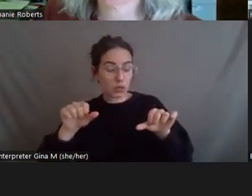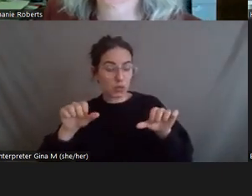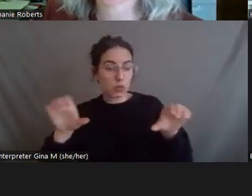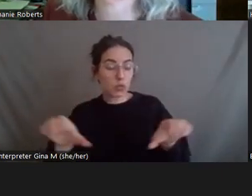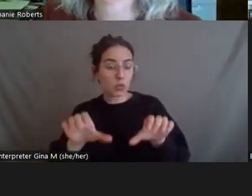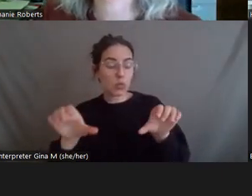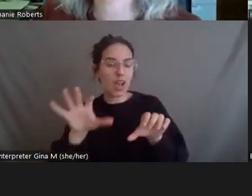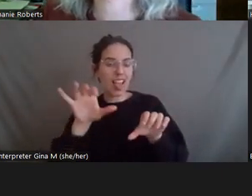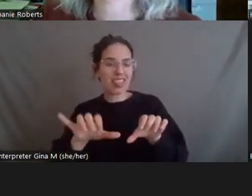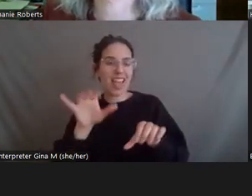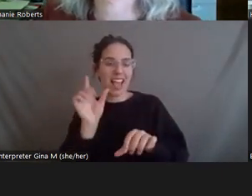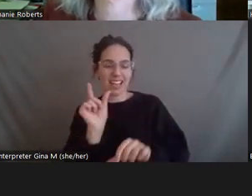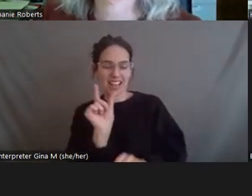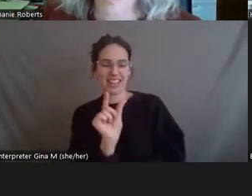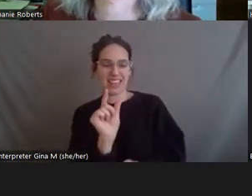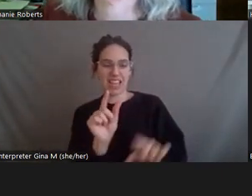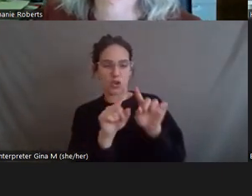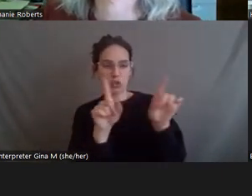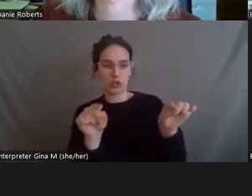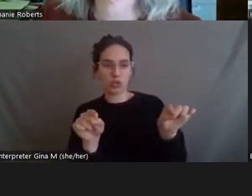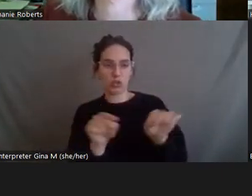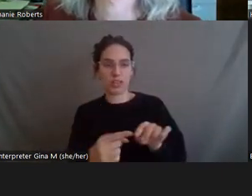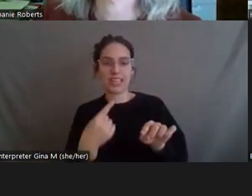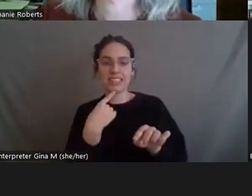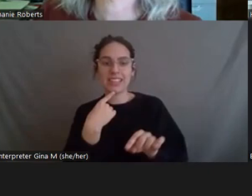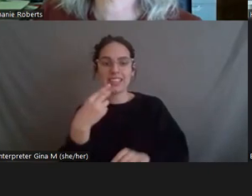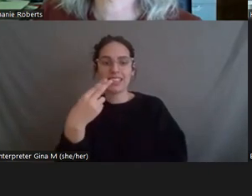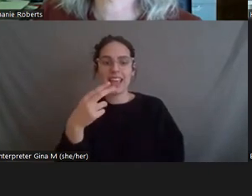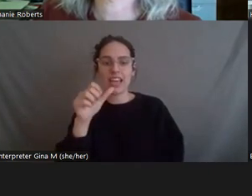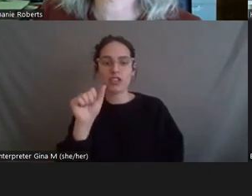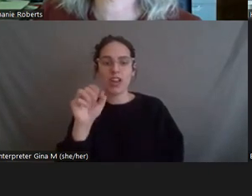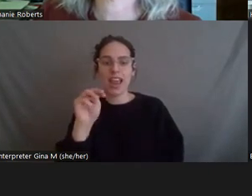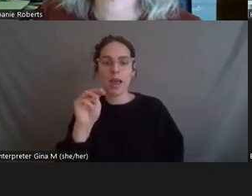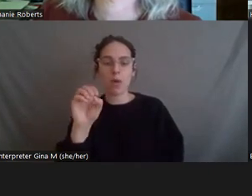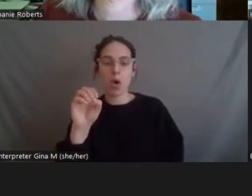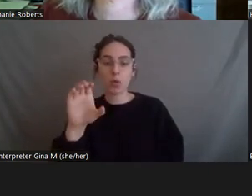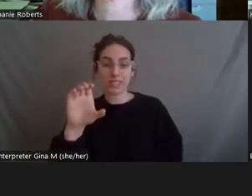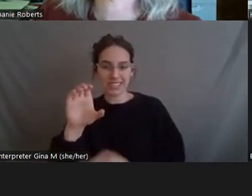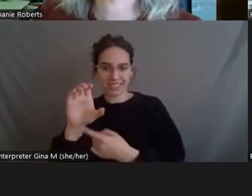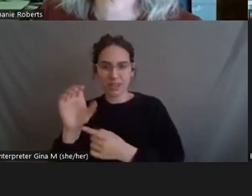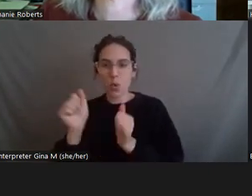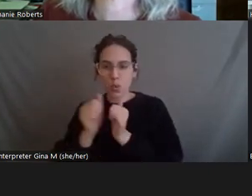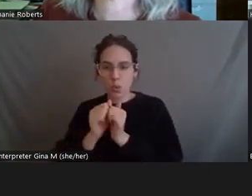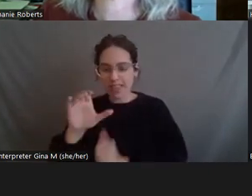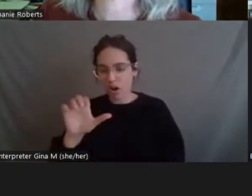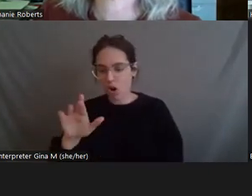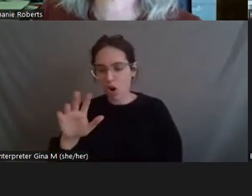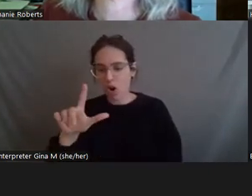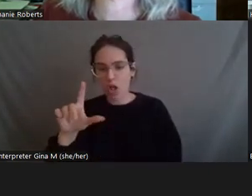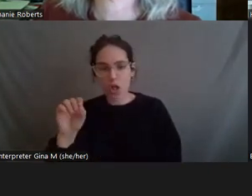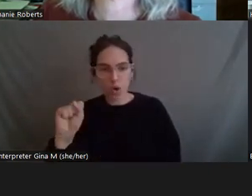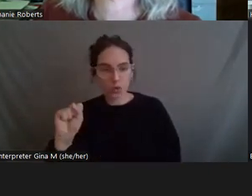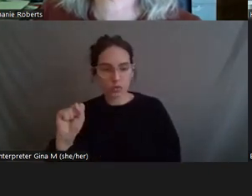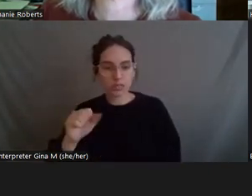that's labeled HAMOC, H-A-M-O-C, with Carlos in it, if you click on his little frame, there's a little